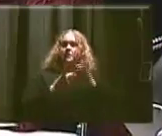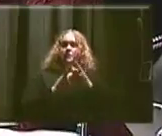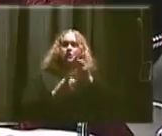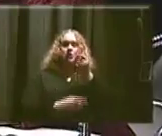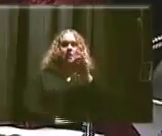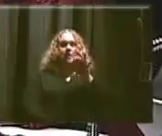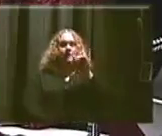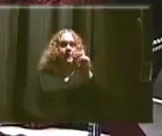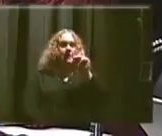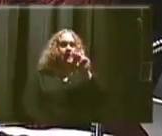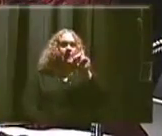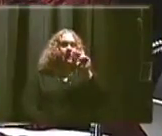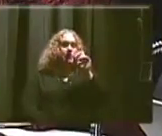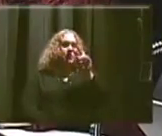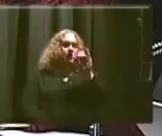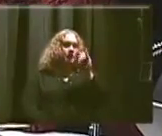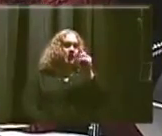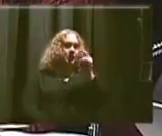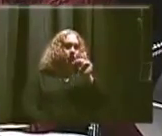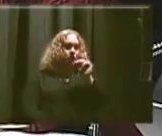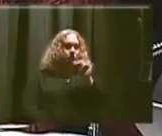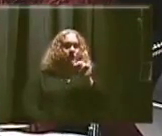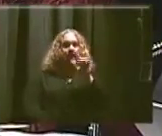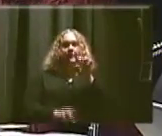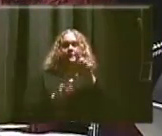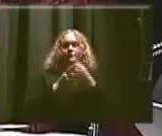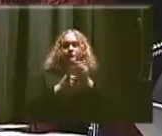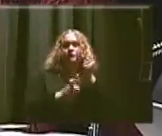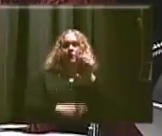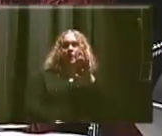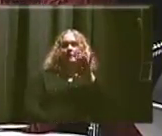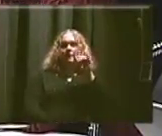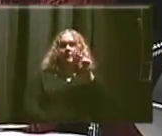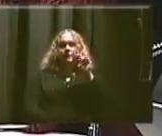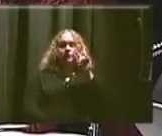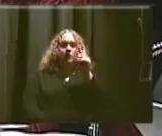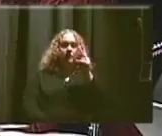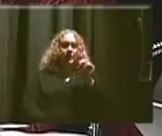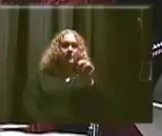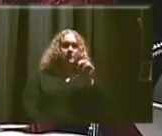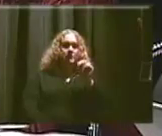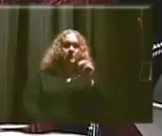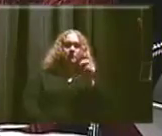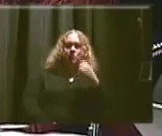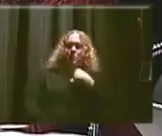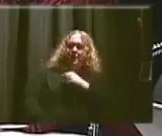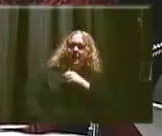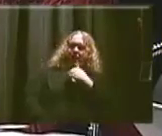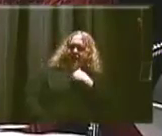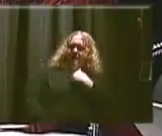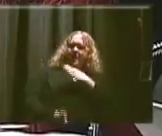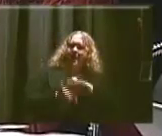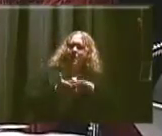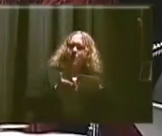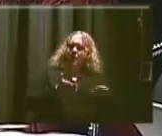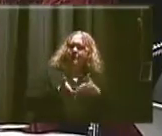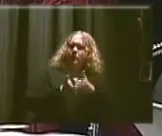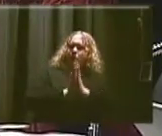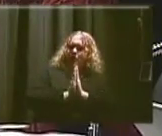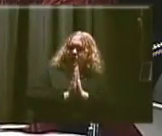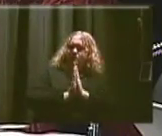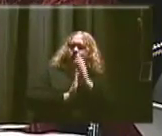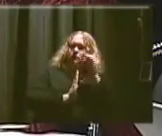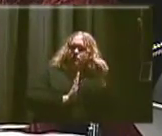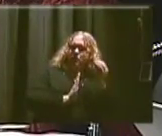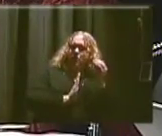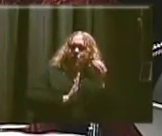innovation, and being a district of innovation gives us the opportunity to ask for waiver requests. So what Dr. Radowski is going to do is